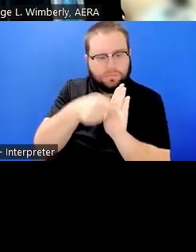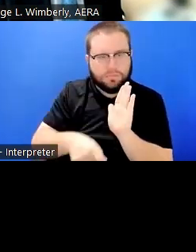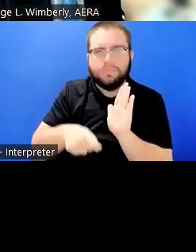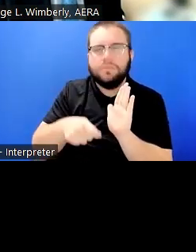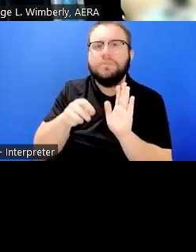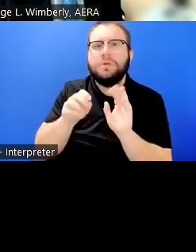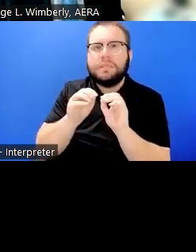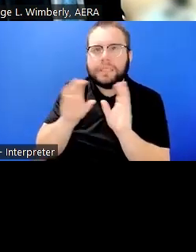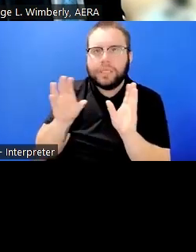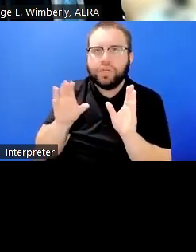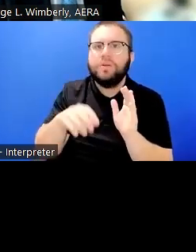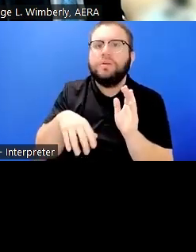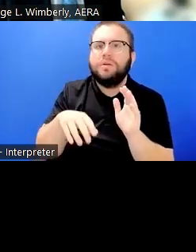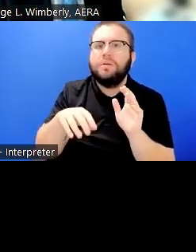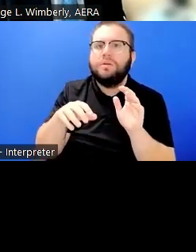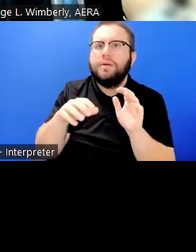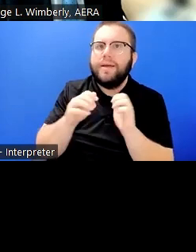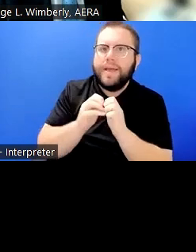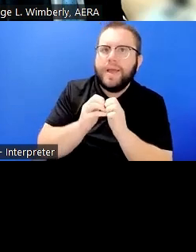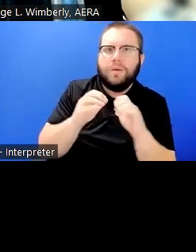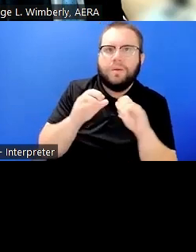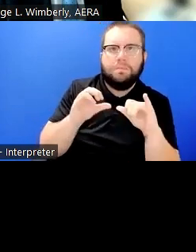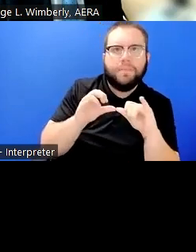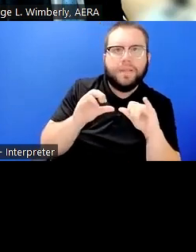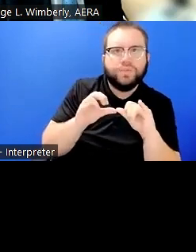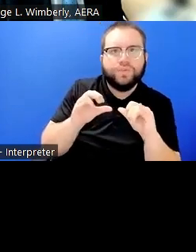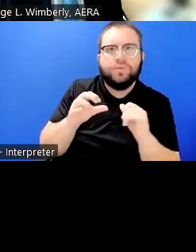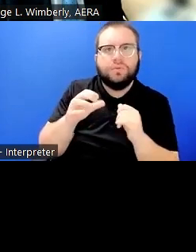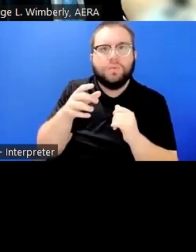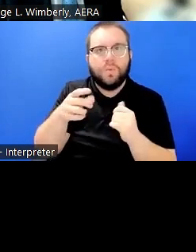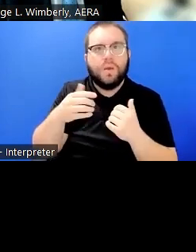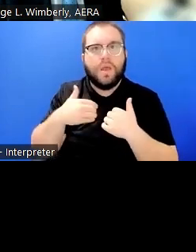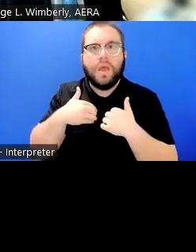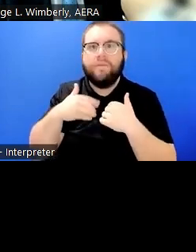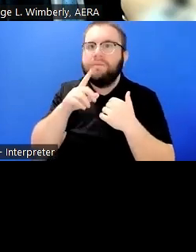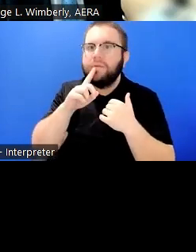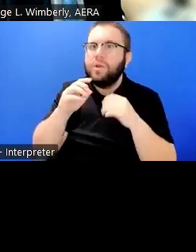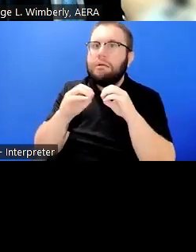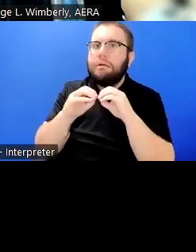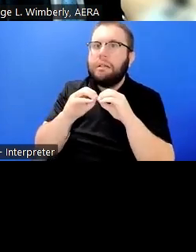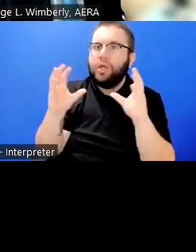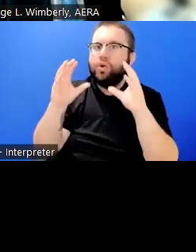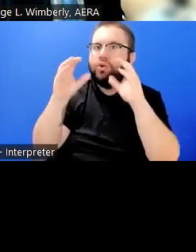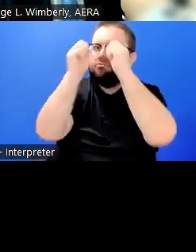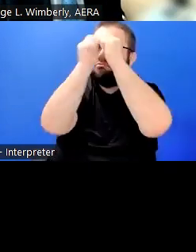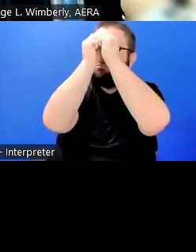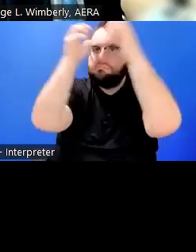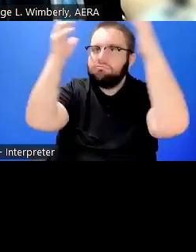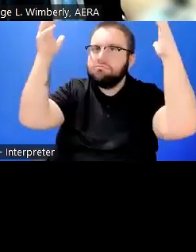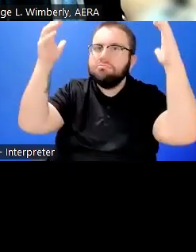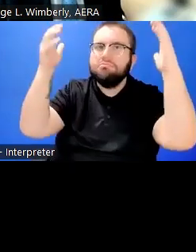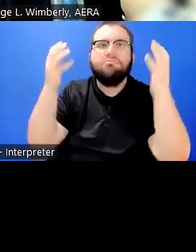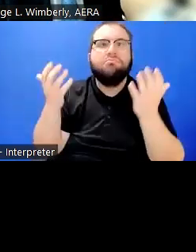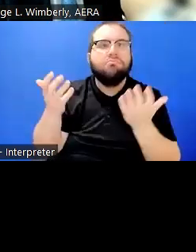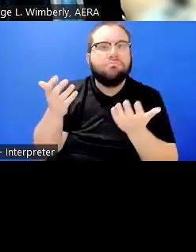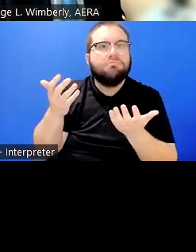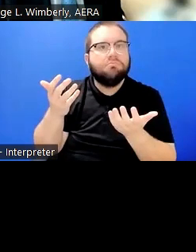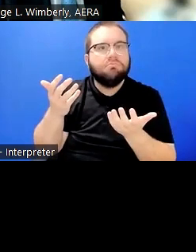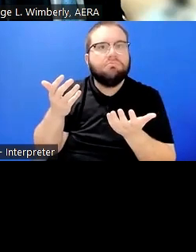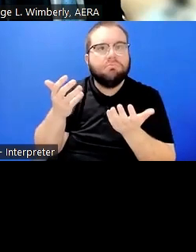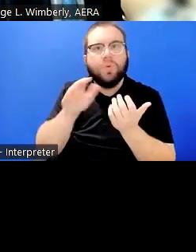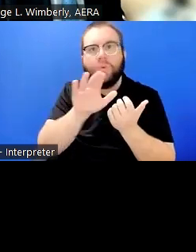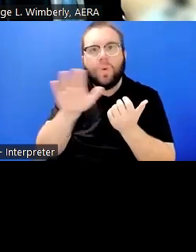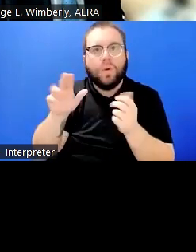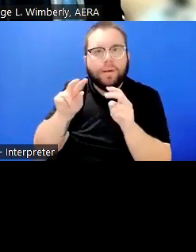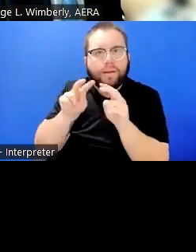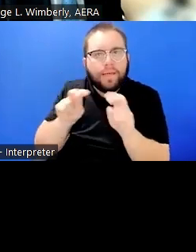defined. You know what's there, and that you're very clear about your analytic technique.